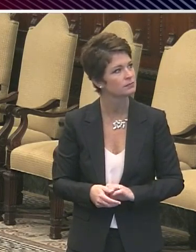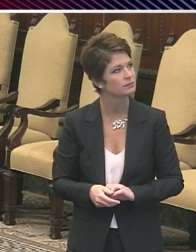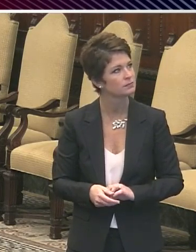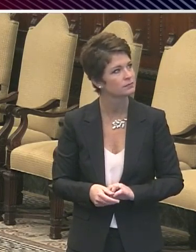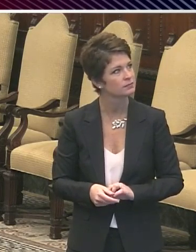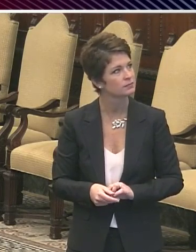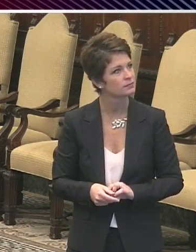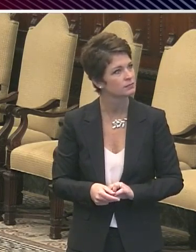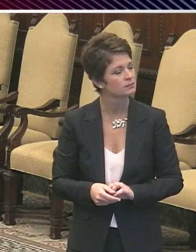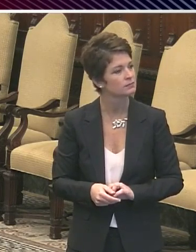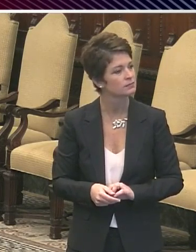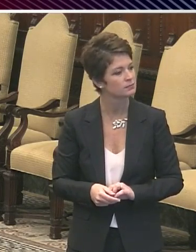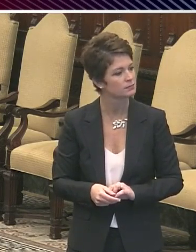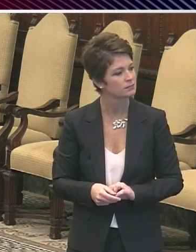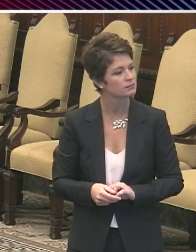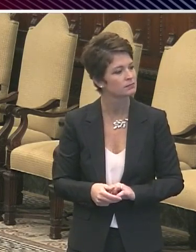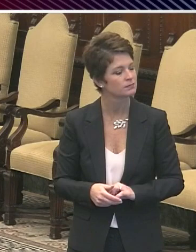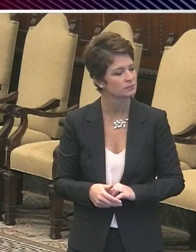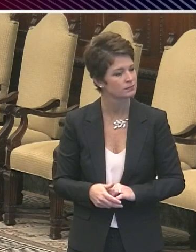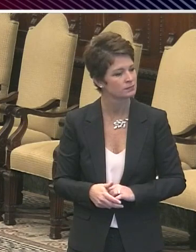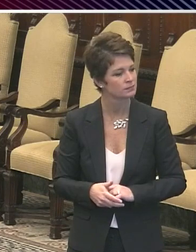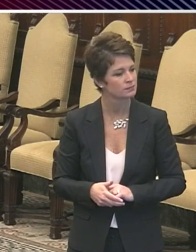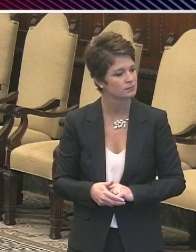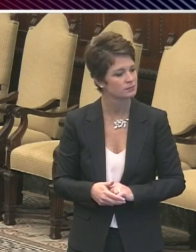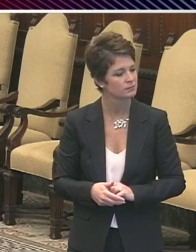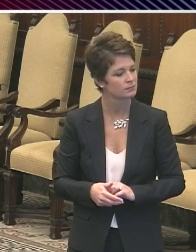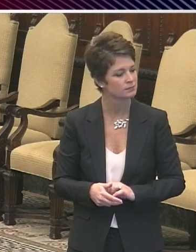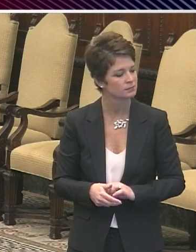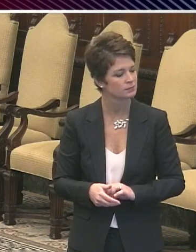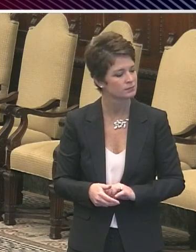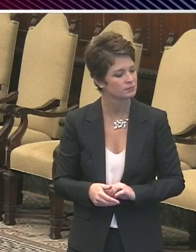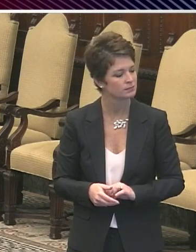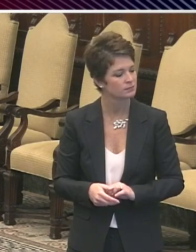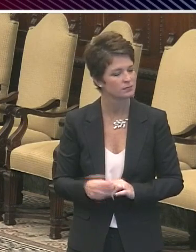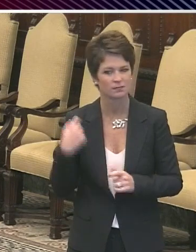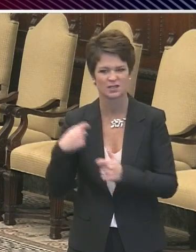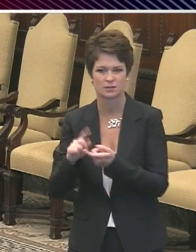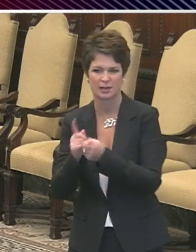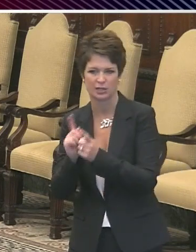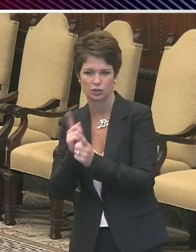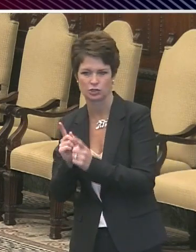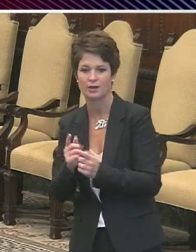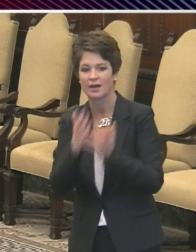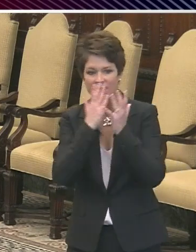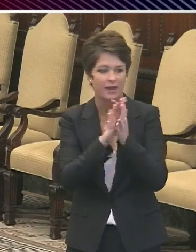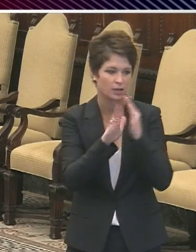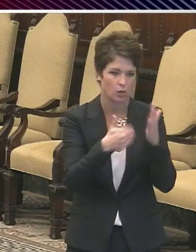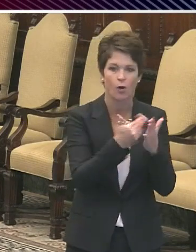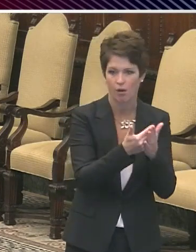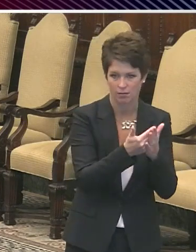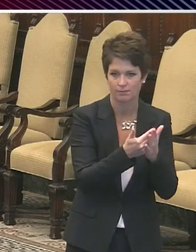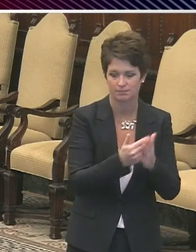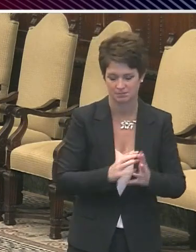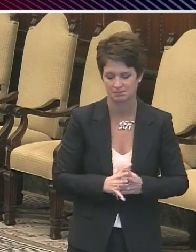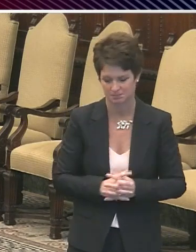creo que sea viable. Gracias. Muchas gracias a ustedes. Es la única pregunta. Thank you to everyone. Thank